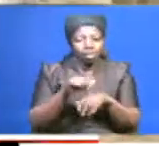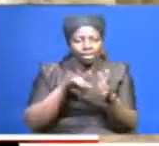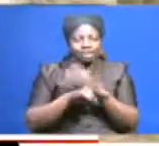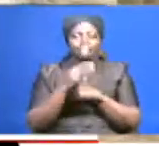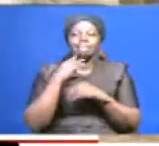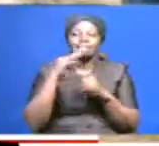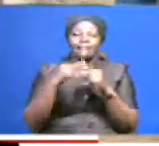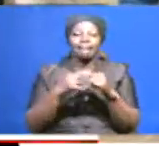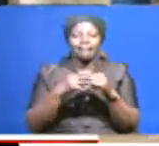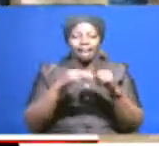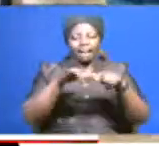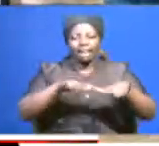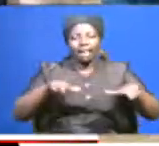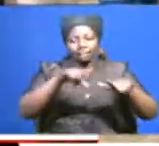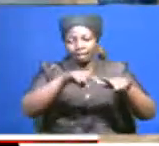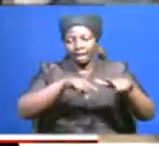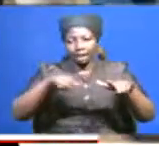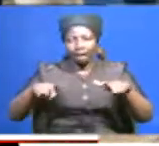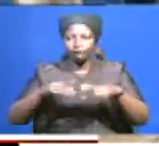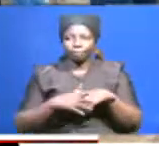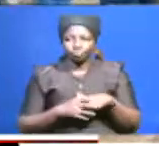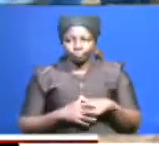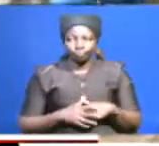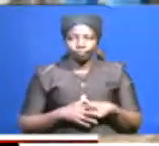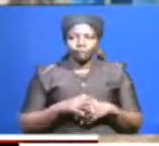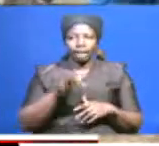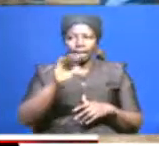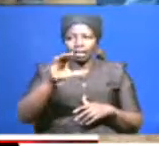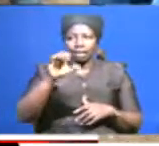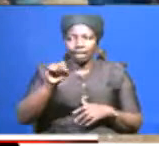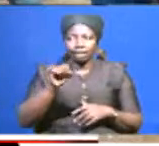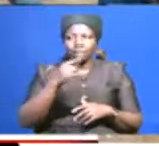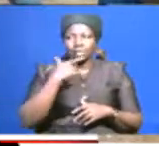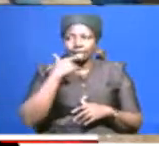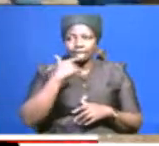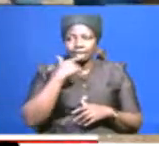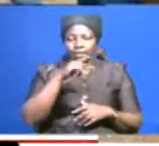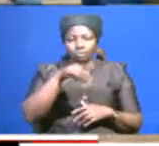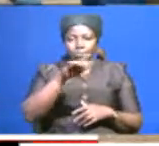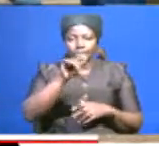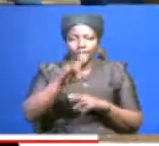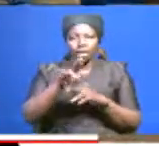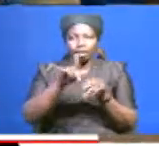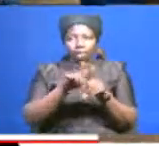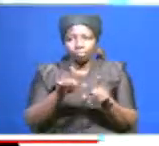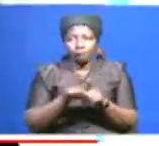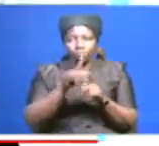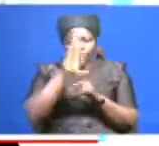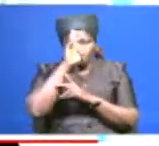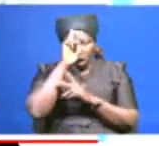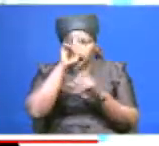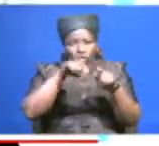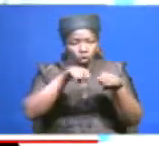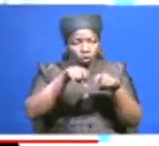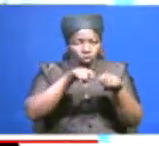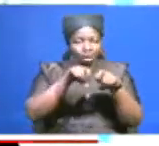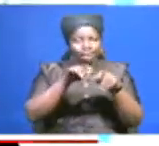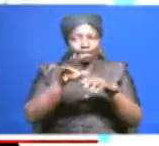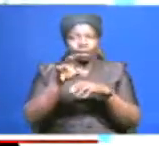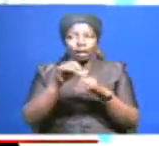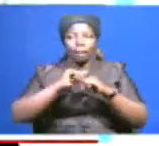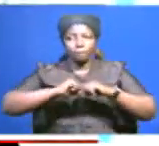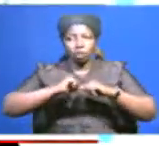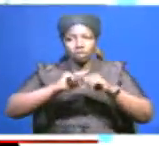named Assistant Inspector General of Police Peter Ndungu as the operation commander, supported by the Regional Police Commander. An action that